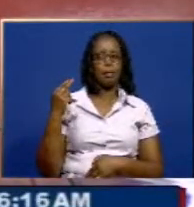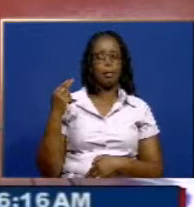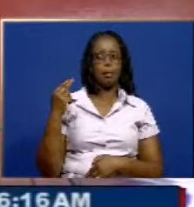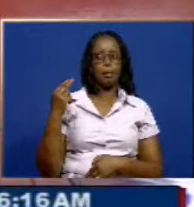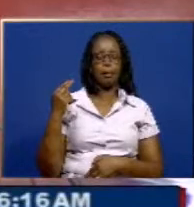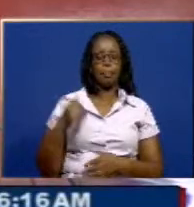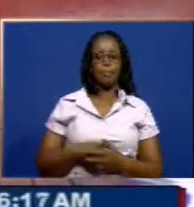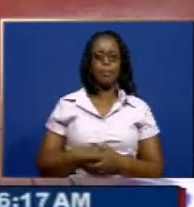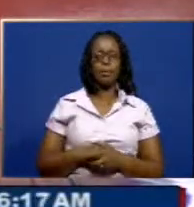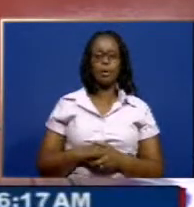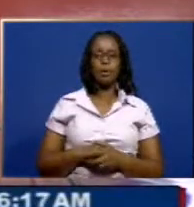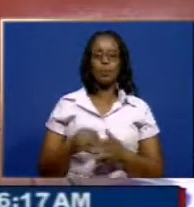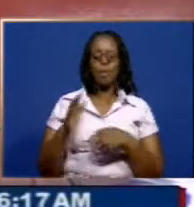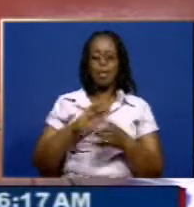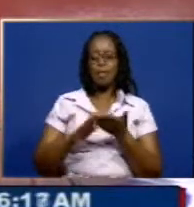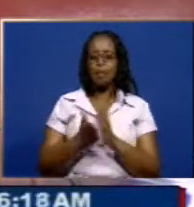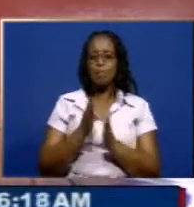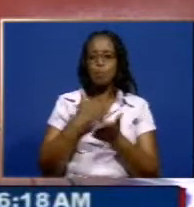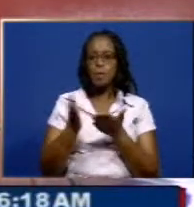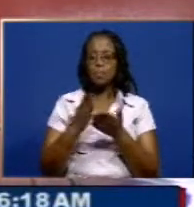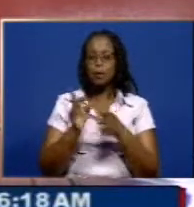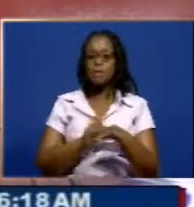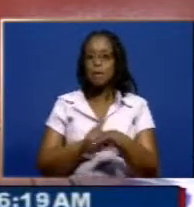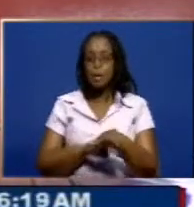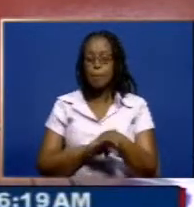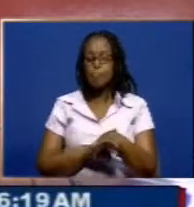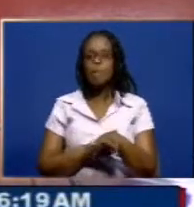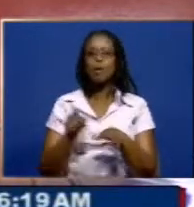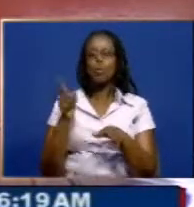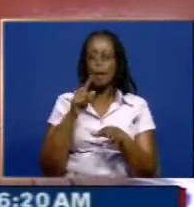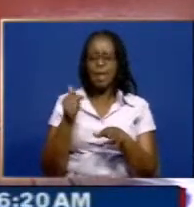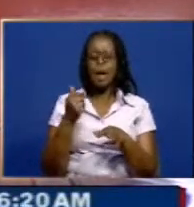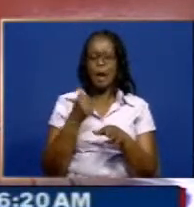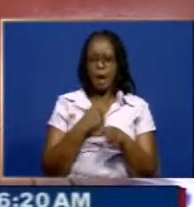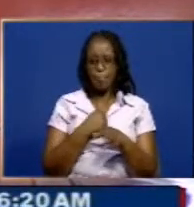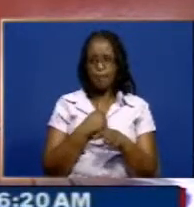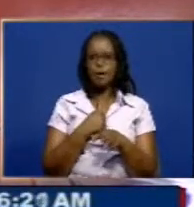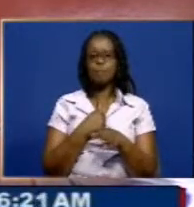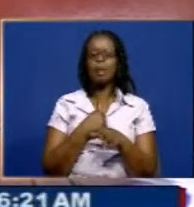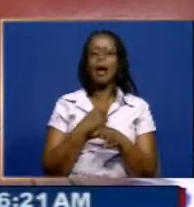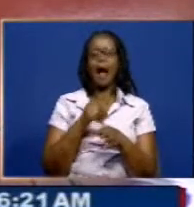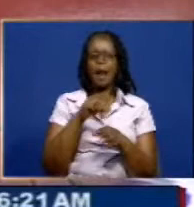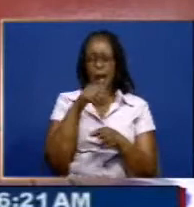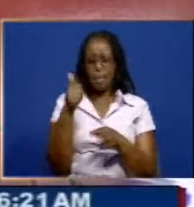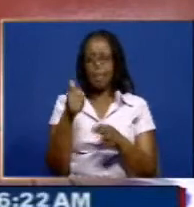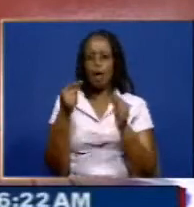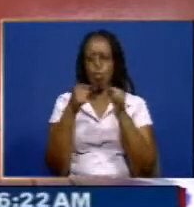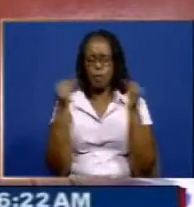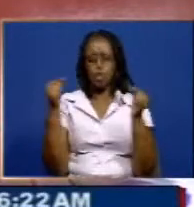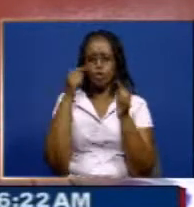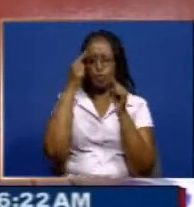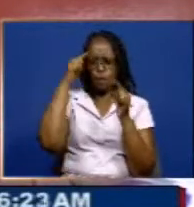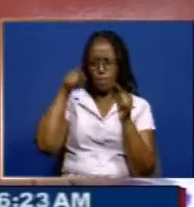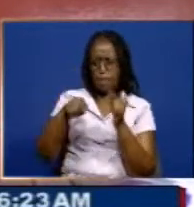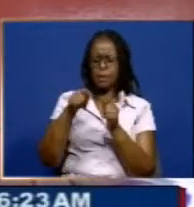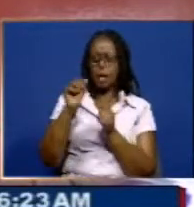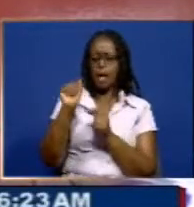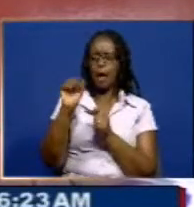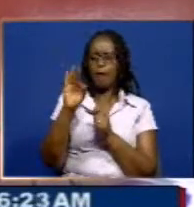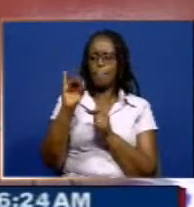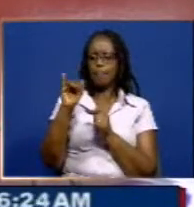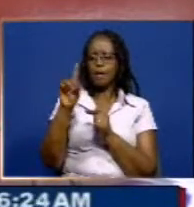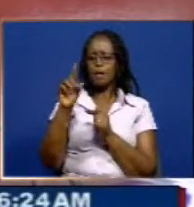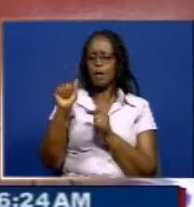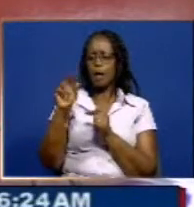Mr. Chairman, we have a substantive objection to that affidavit. And I ask that this committee